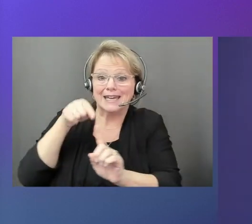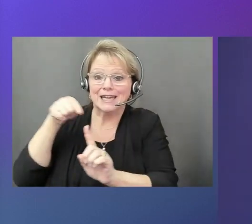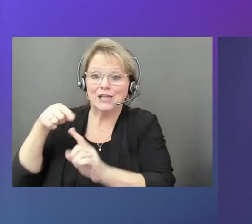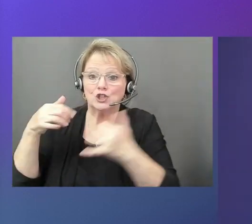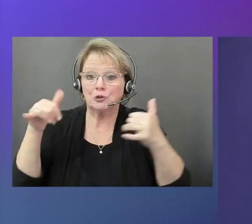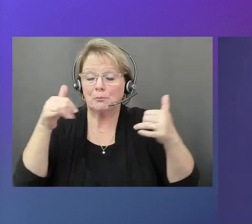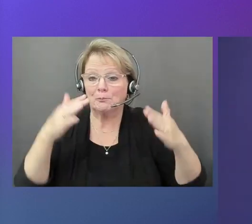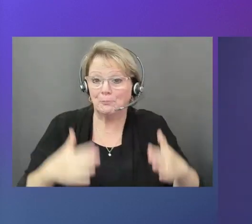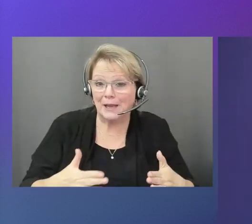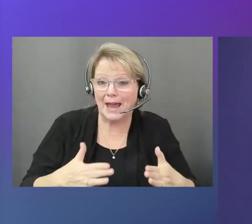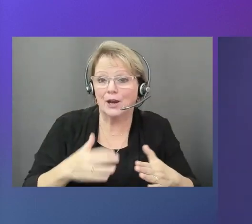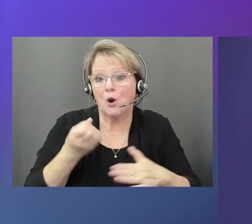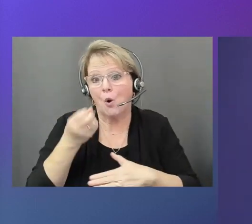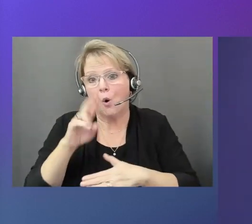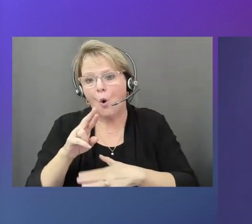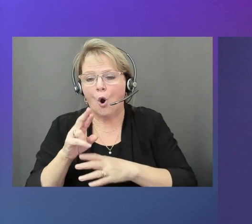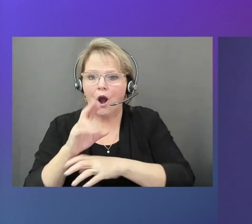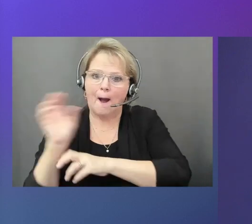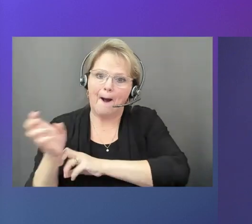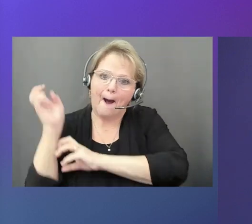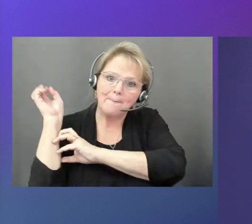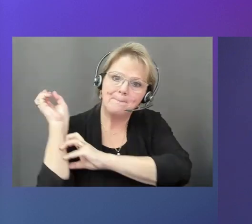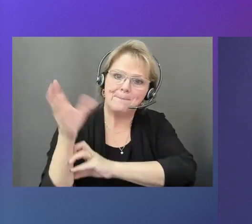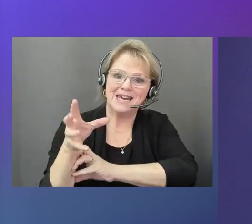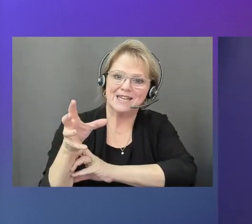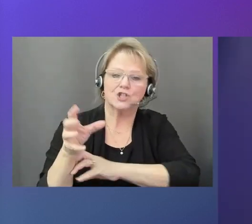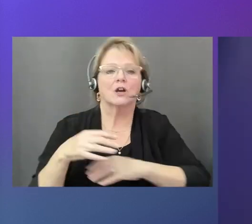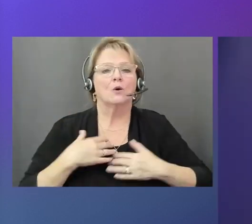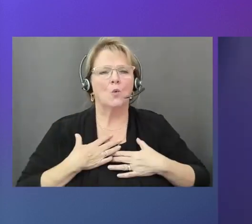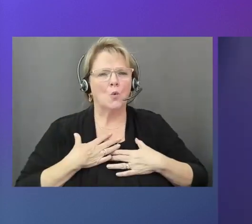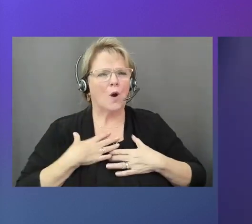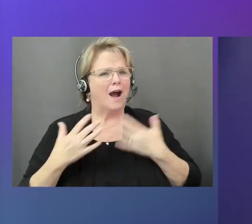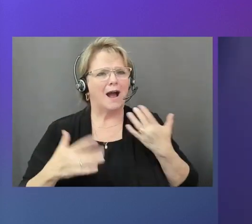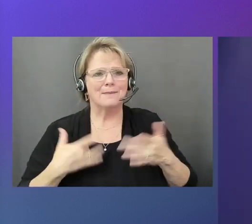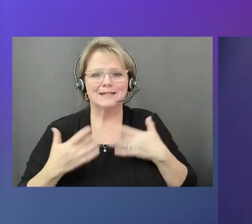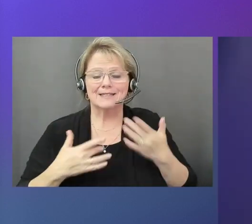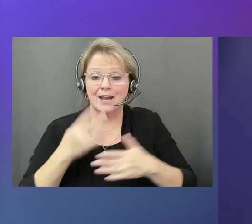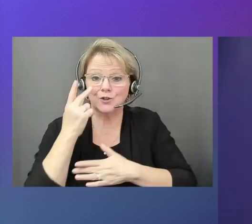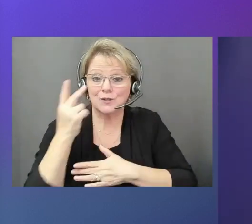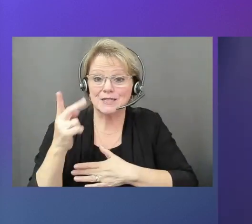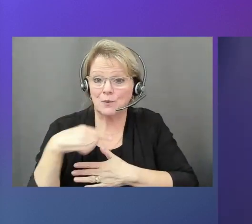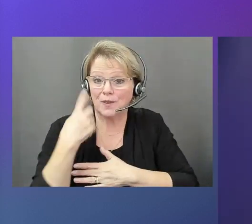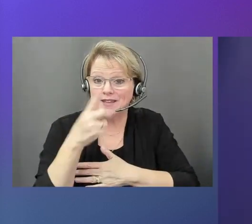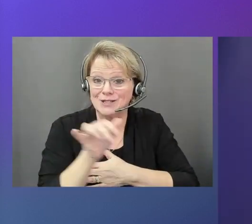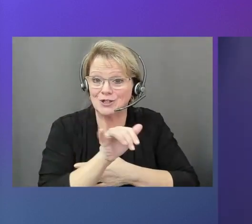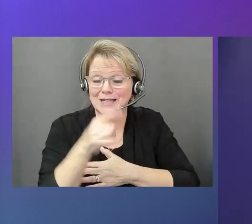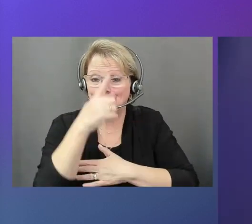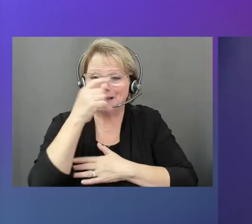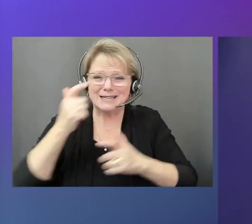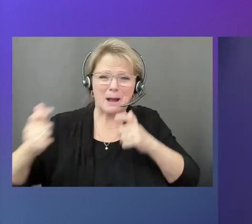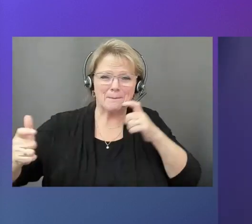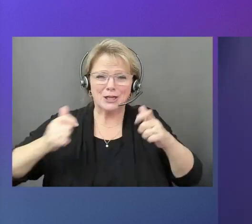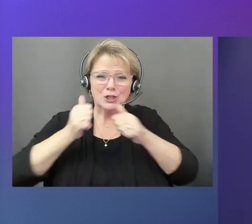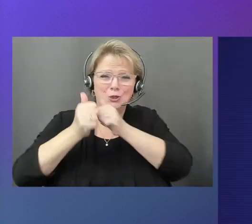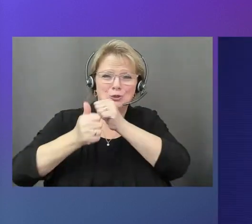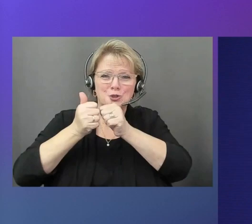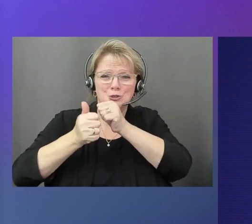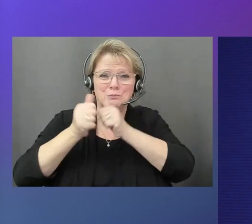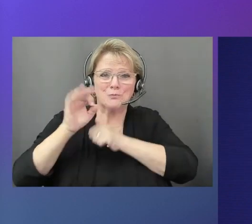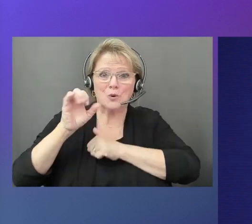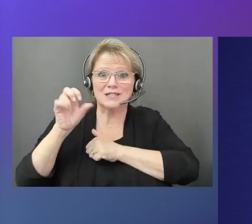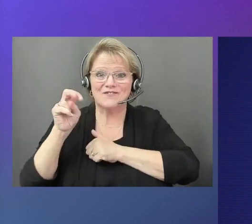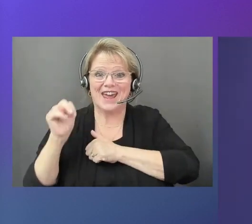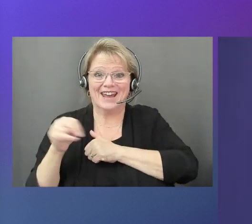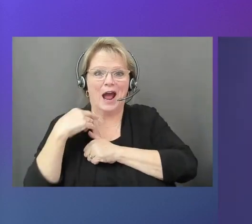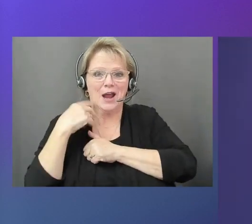also more than healthily obsessed with wanting to see what this looks like. As a huge sports fan myself, I know you're a sports fan as well. I would love